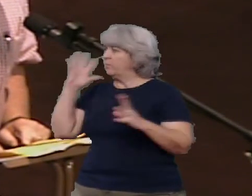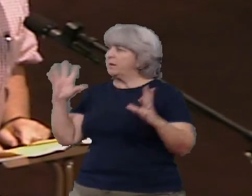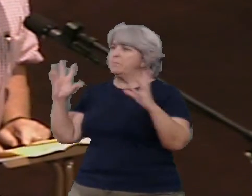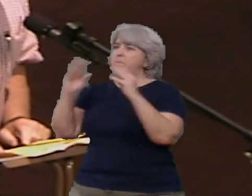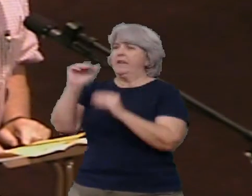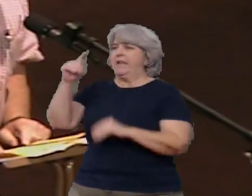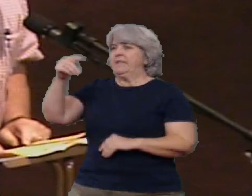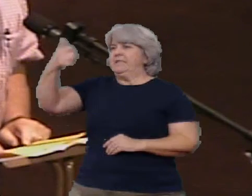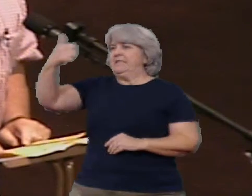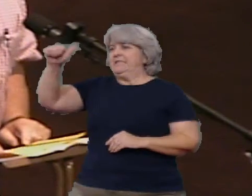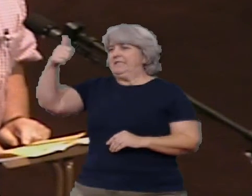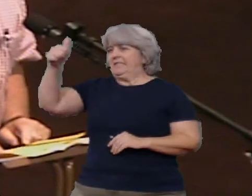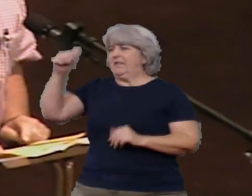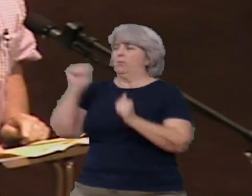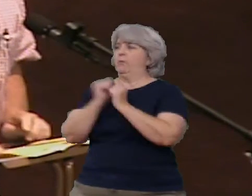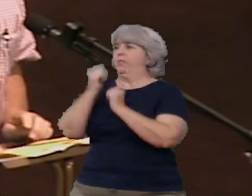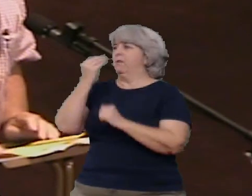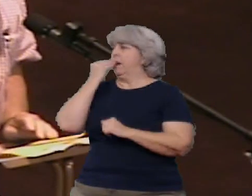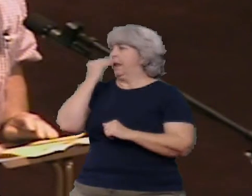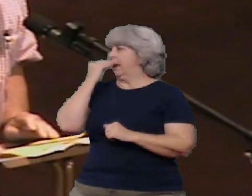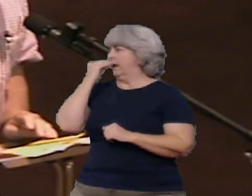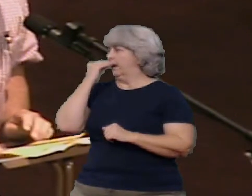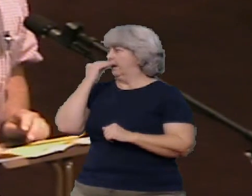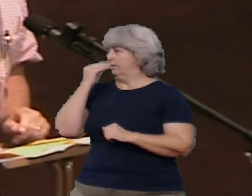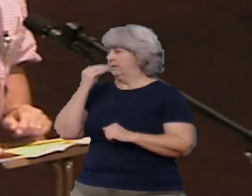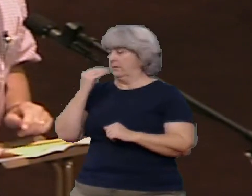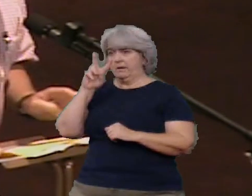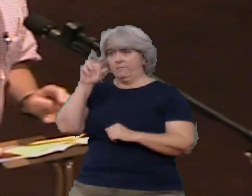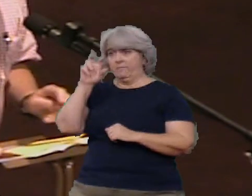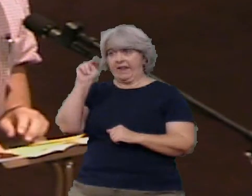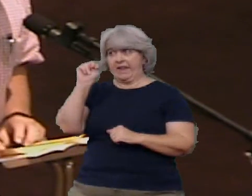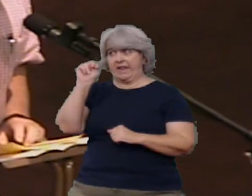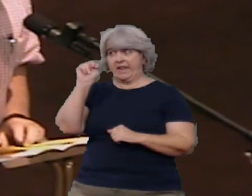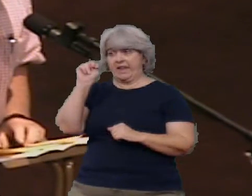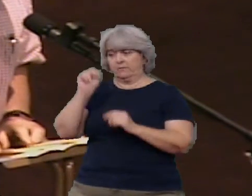Swaim. And the van is going to leave the building at 10 o'clock. So